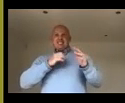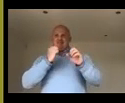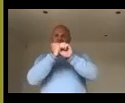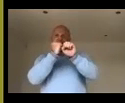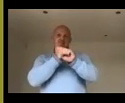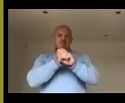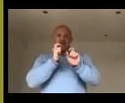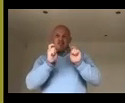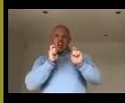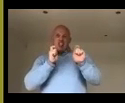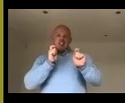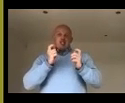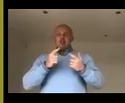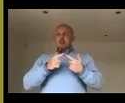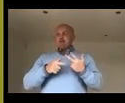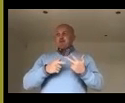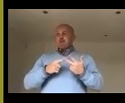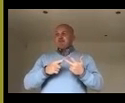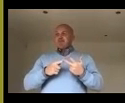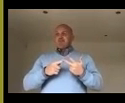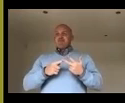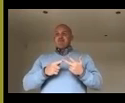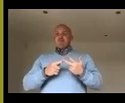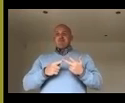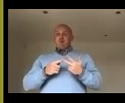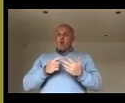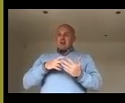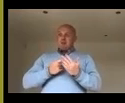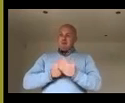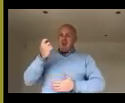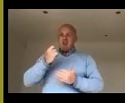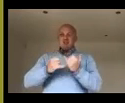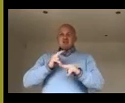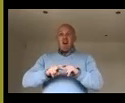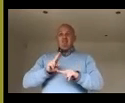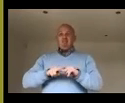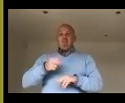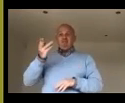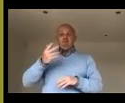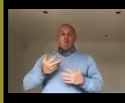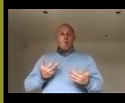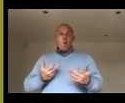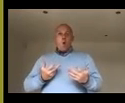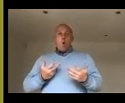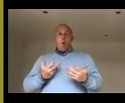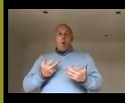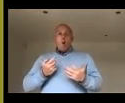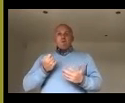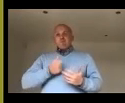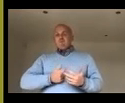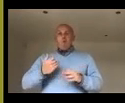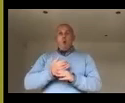Revenue costs, including staffing, so if you need to pay staff costs or sessional workers,